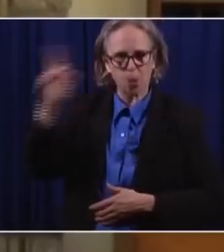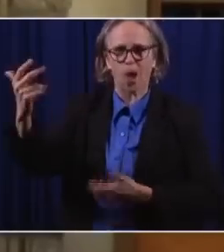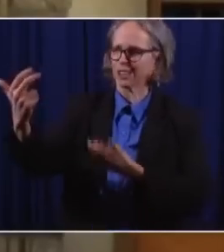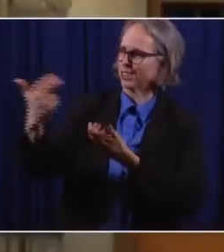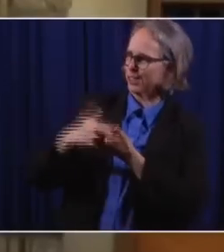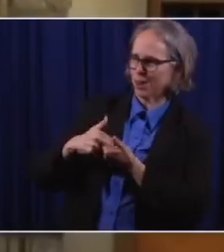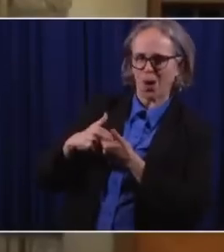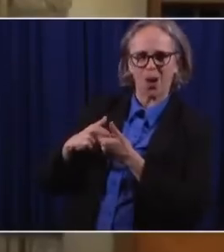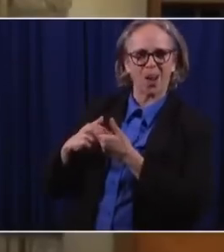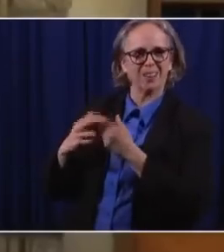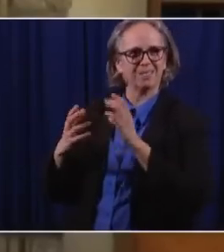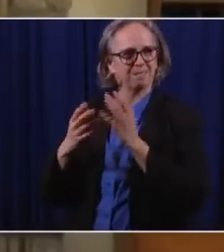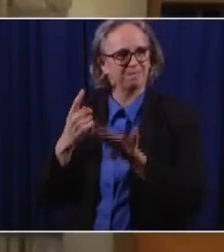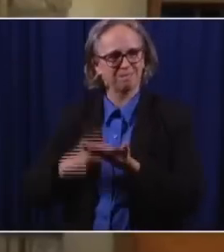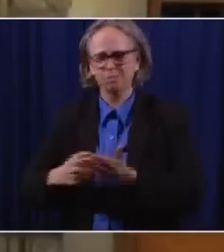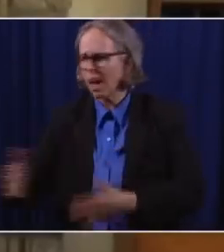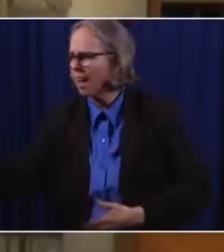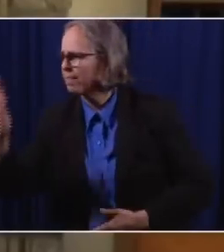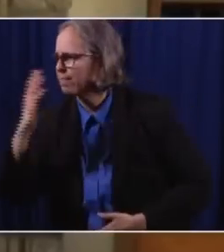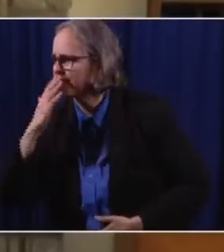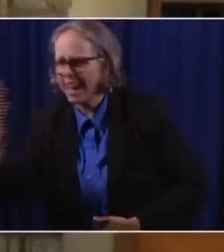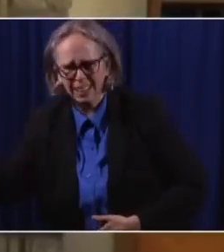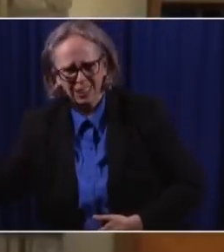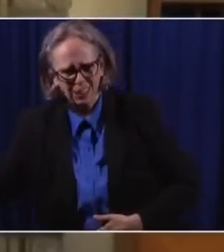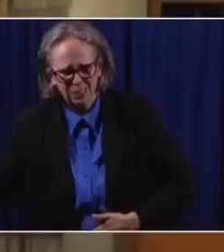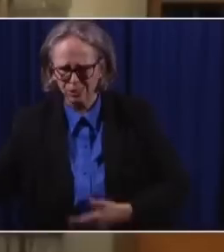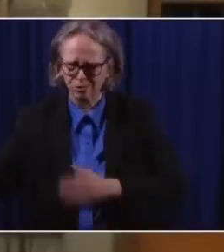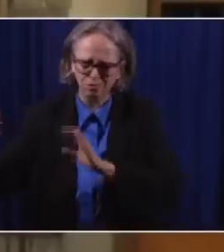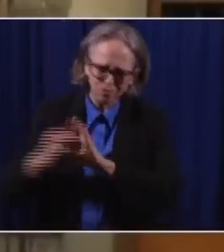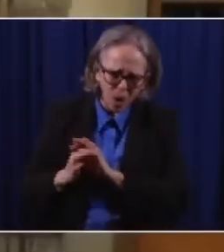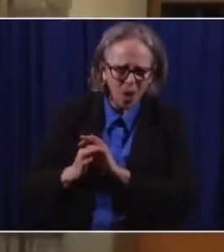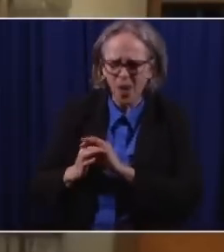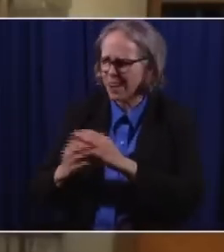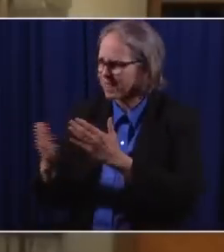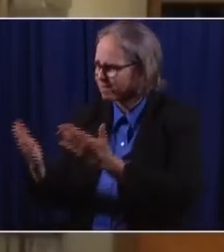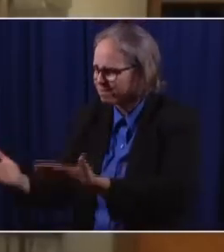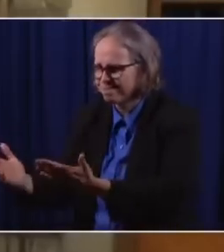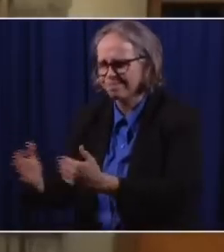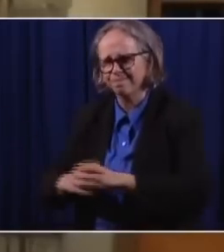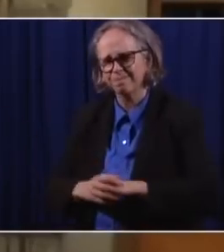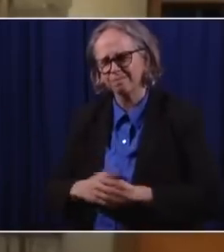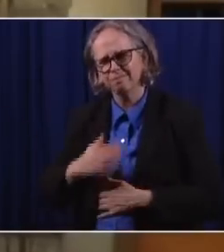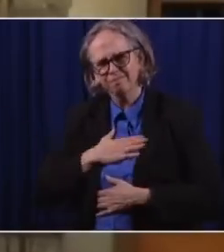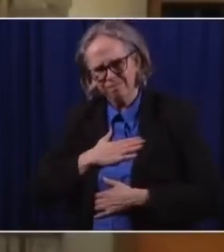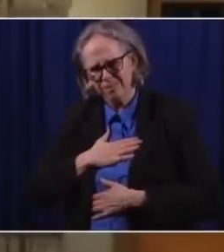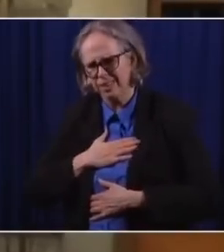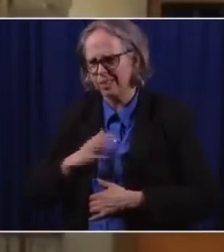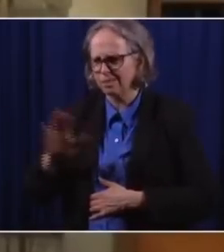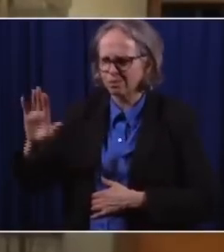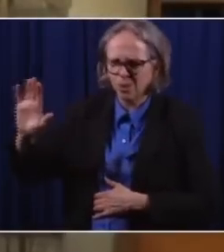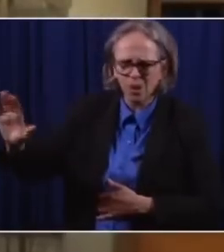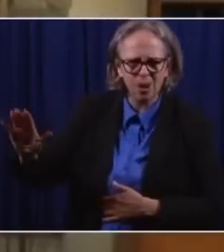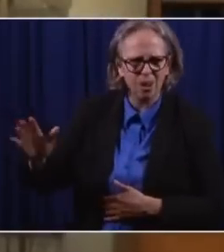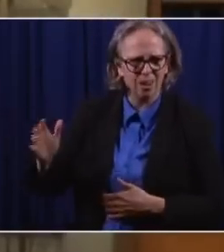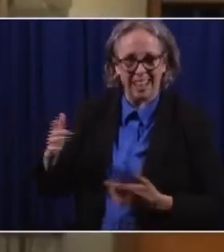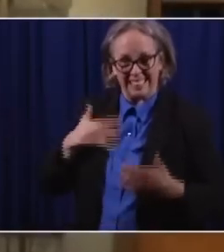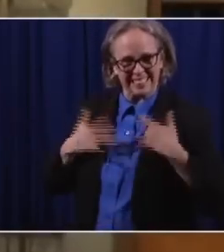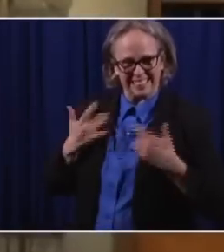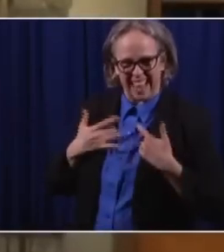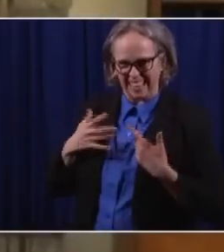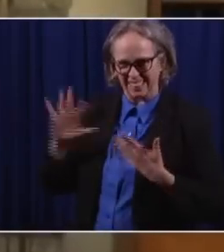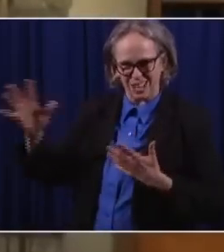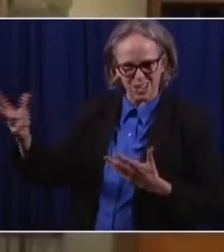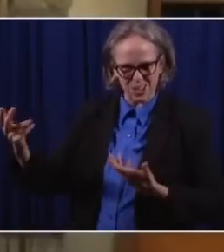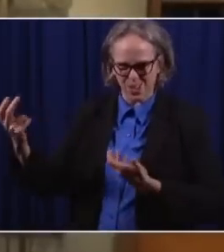Administrator McLeod, thank you for taking the time to be with us. We appreciate it very much. We're excited about having you at the helm of the